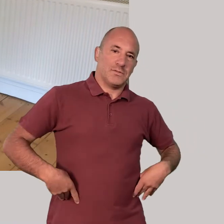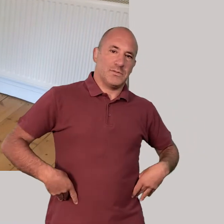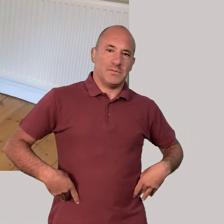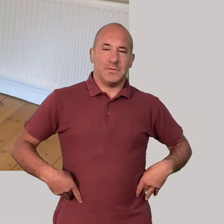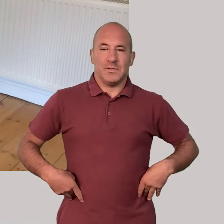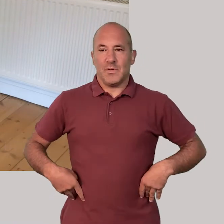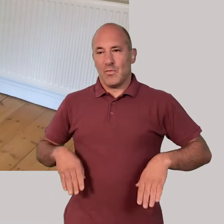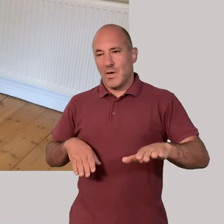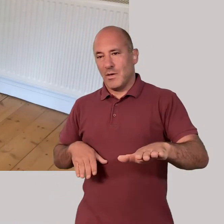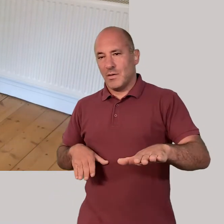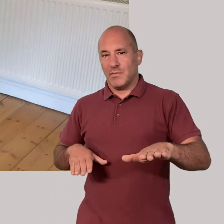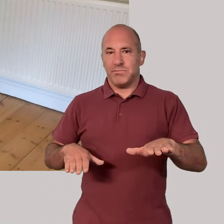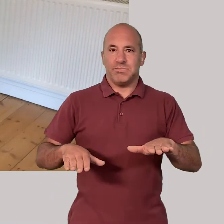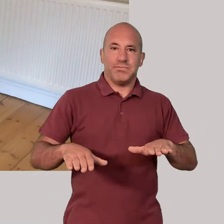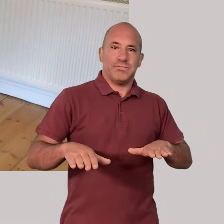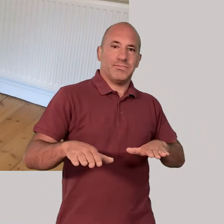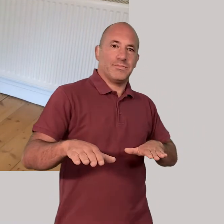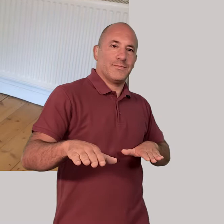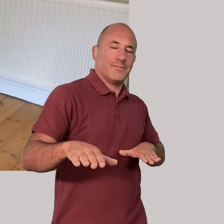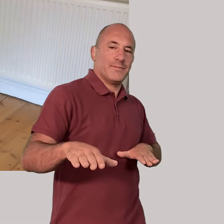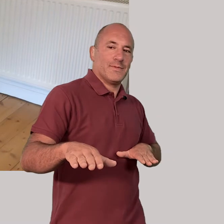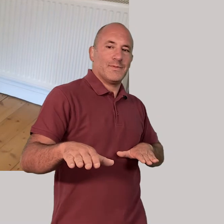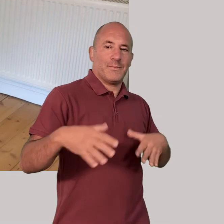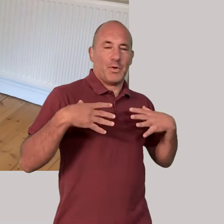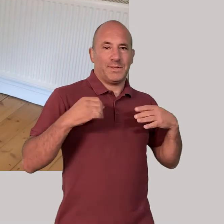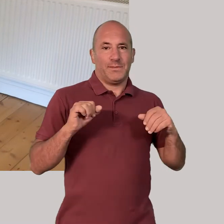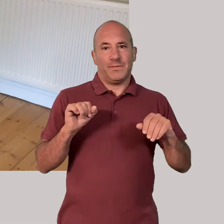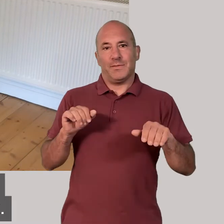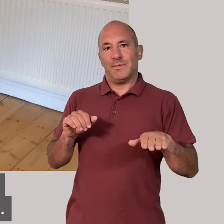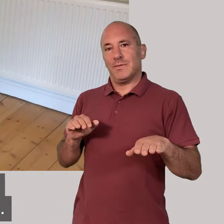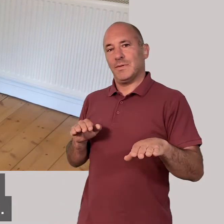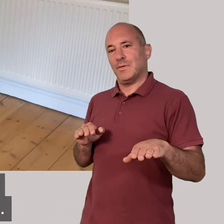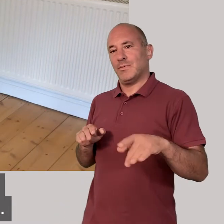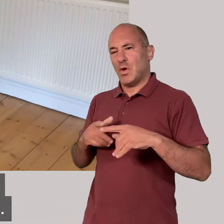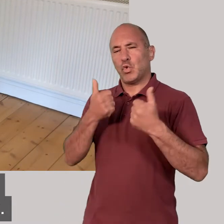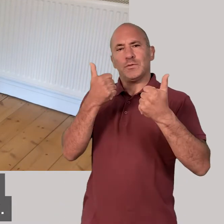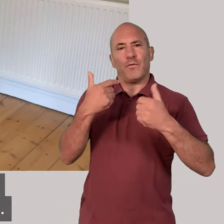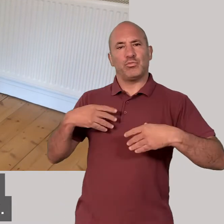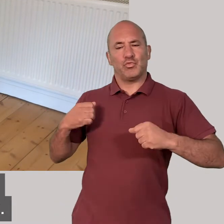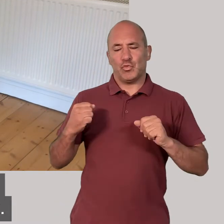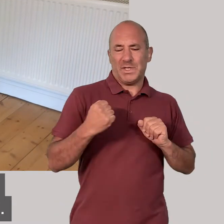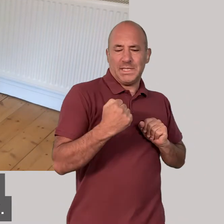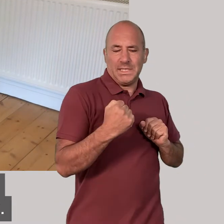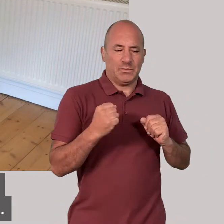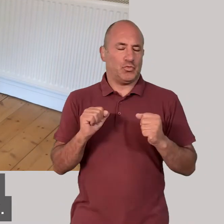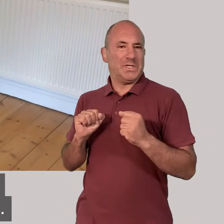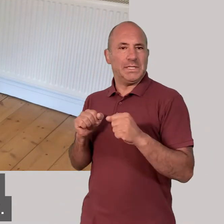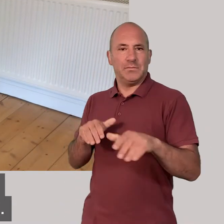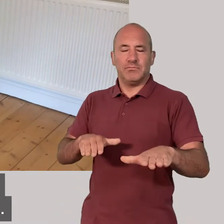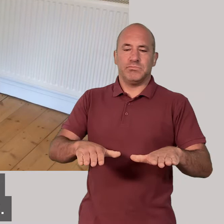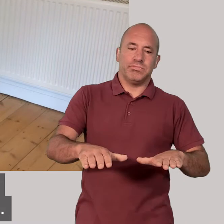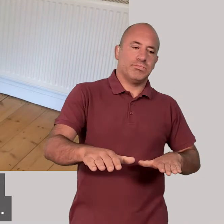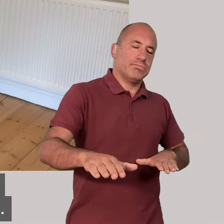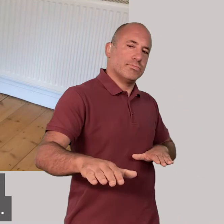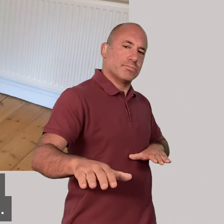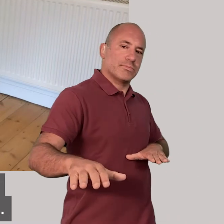way round your middle. And be as relaxed as you can while you're doing it, because it'll help you with this twisting movement.